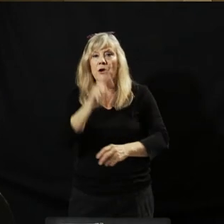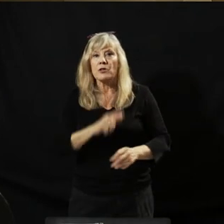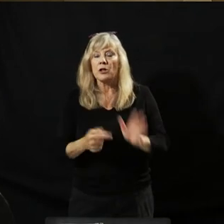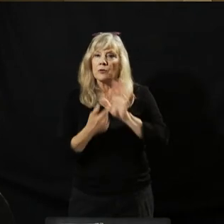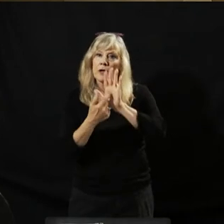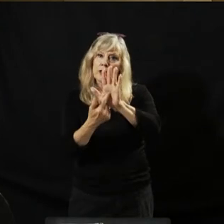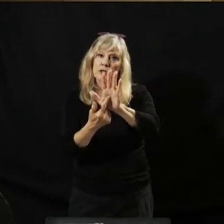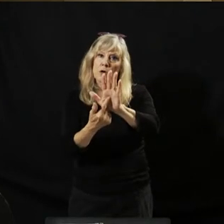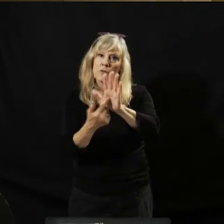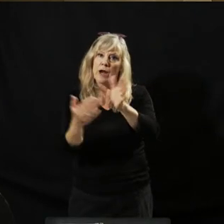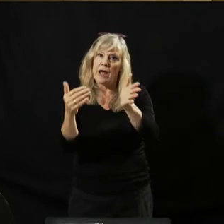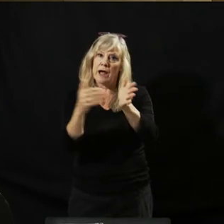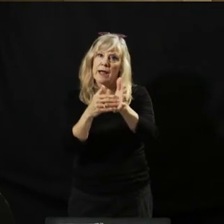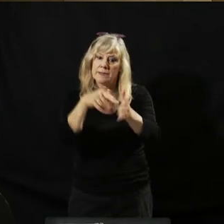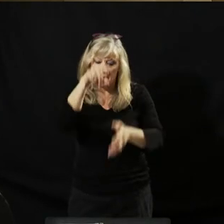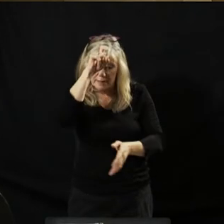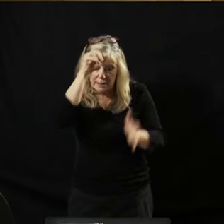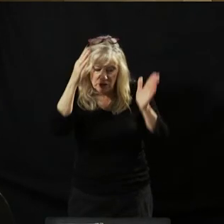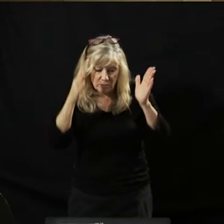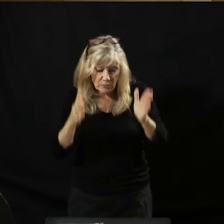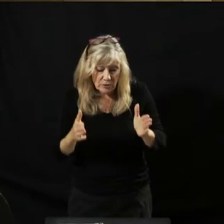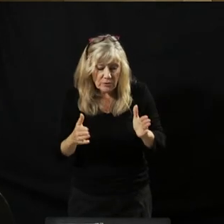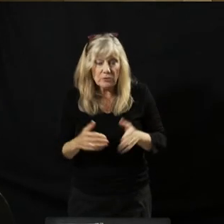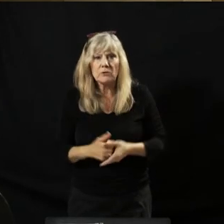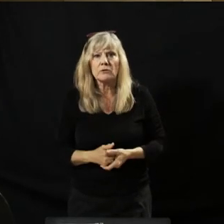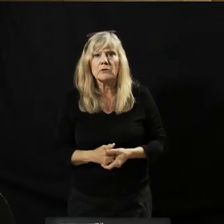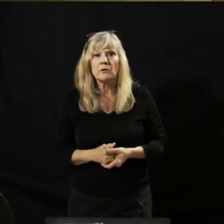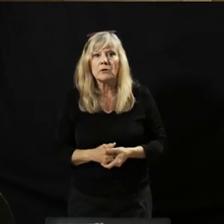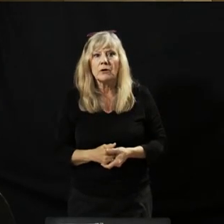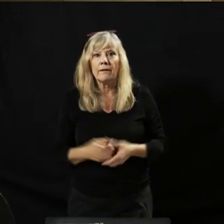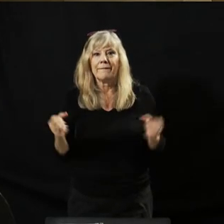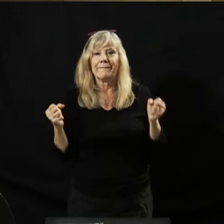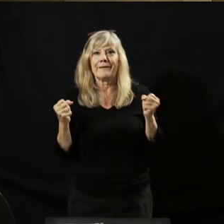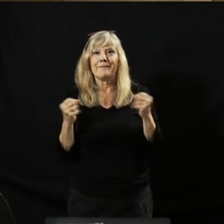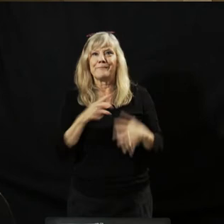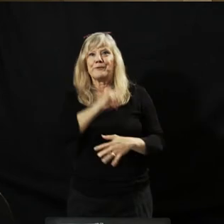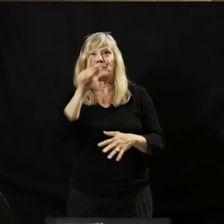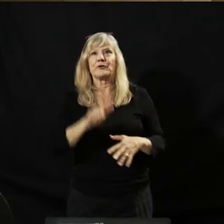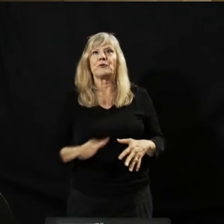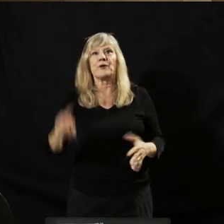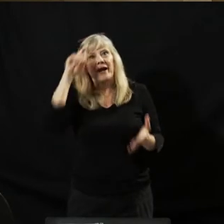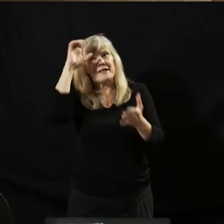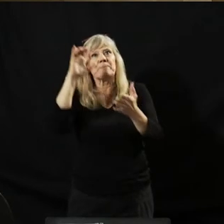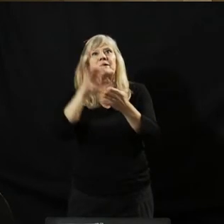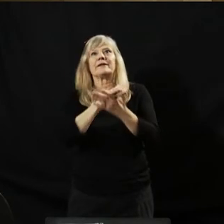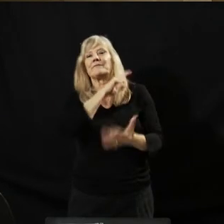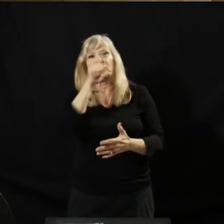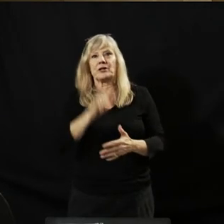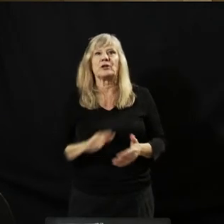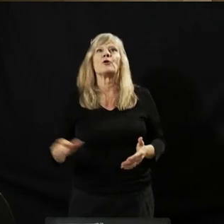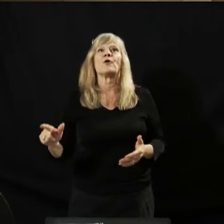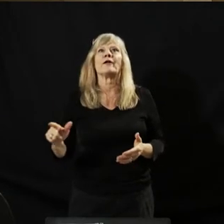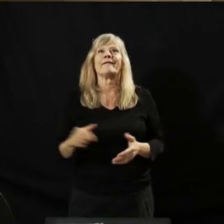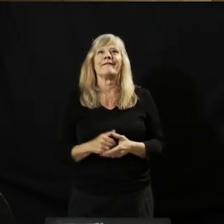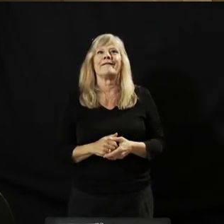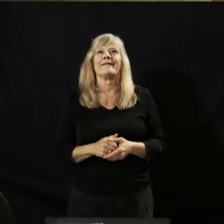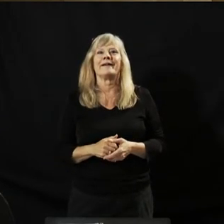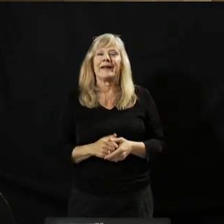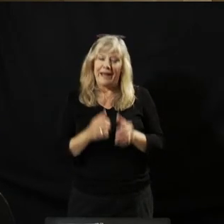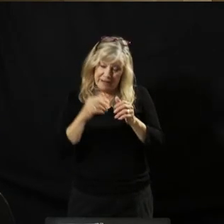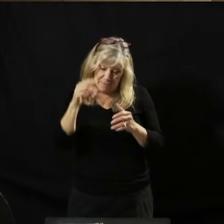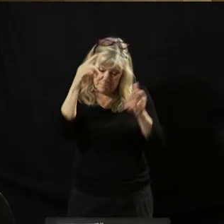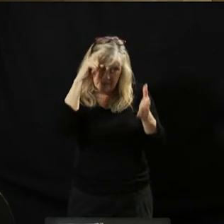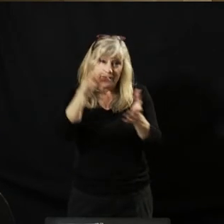shown against the Egyptians, they feared the Lord and believed in him and in his servant